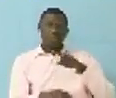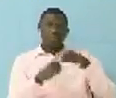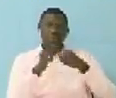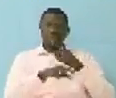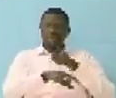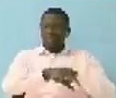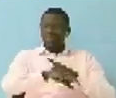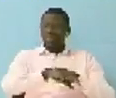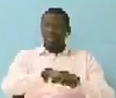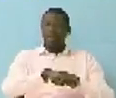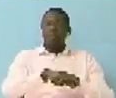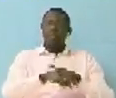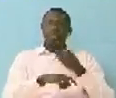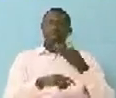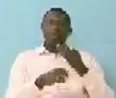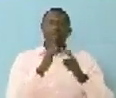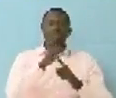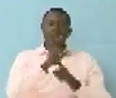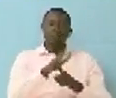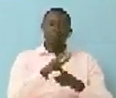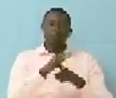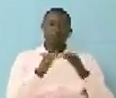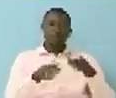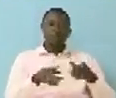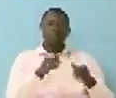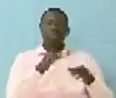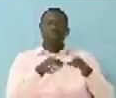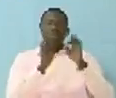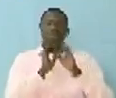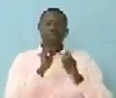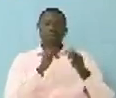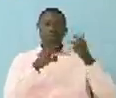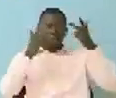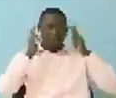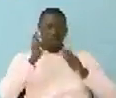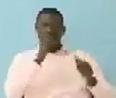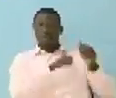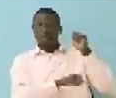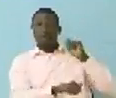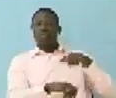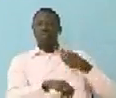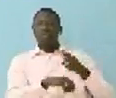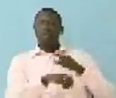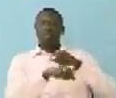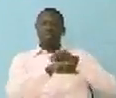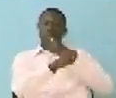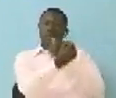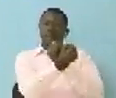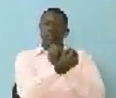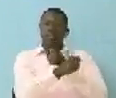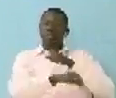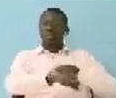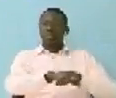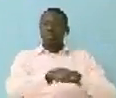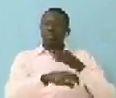timing. If we take counsel back to the arrest period, that takes